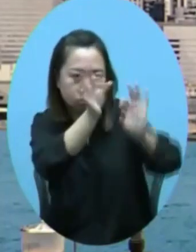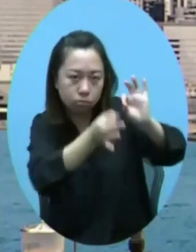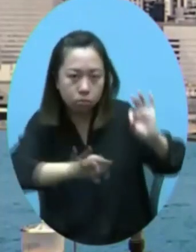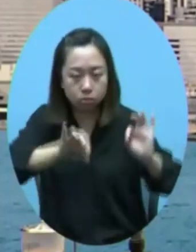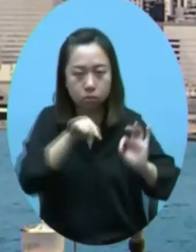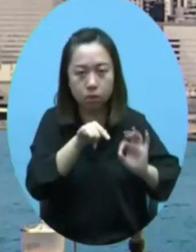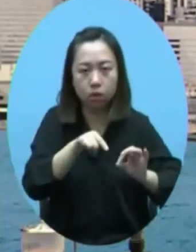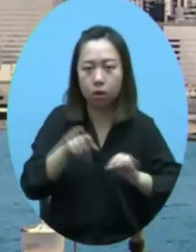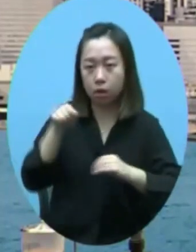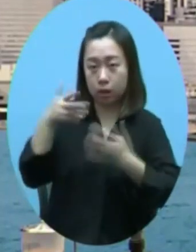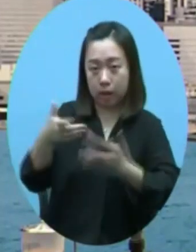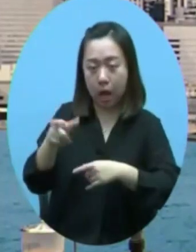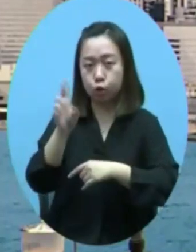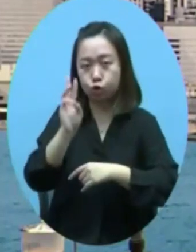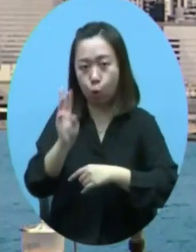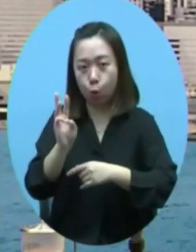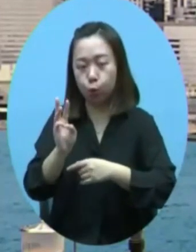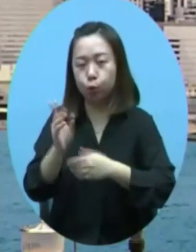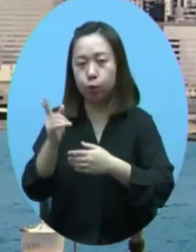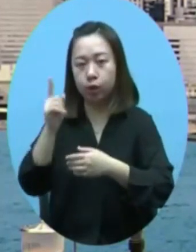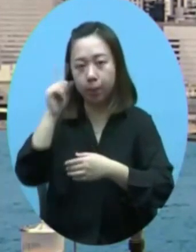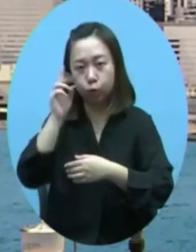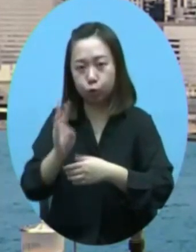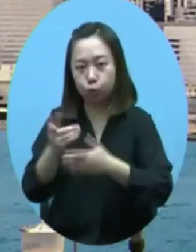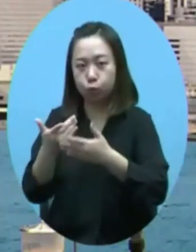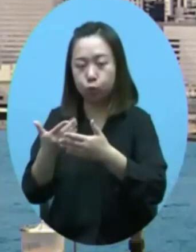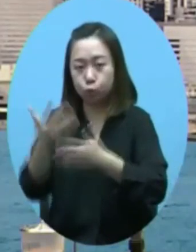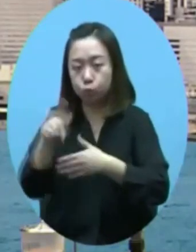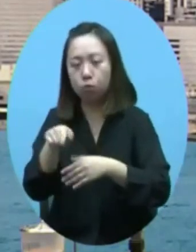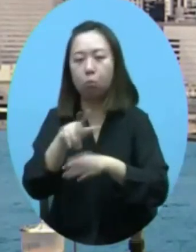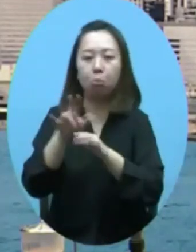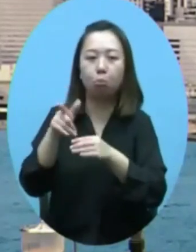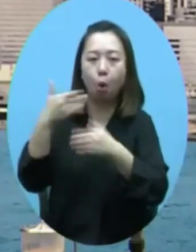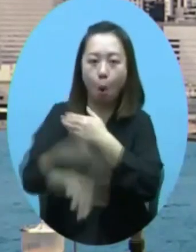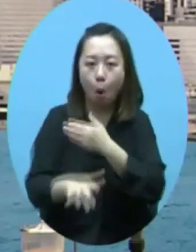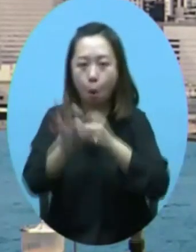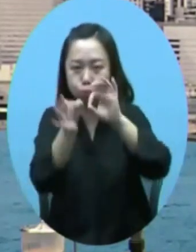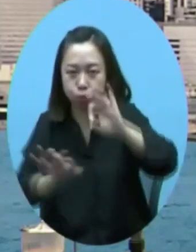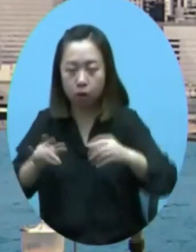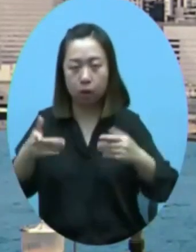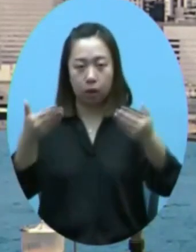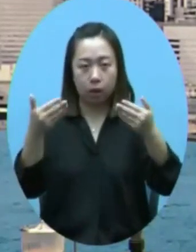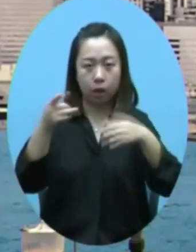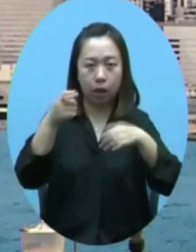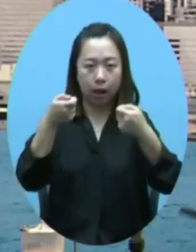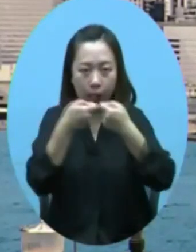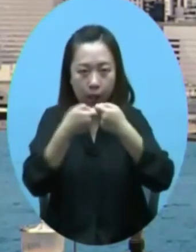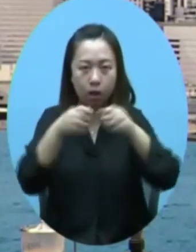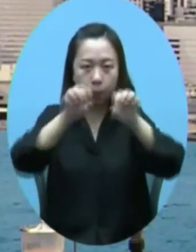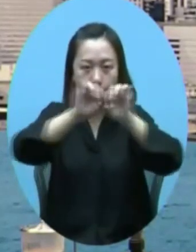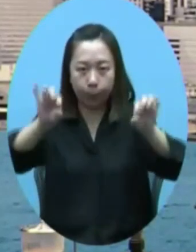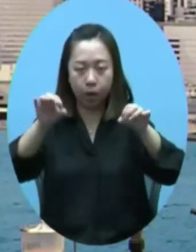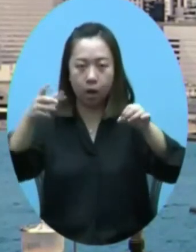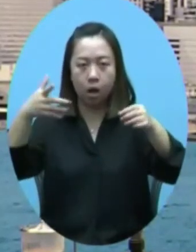pipe in the bathrooms, but for this latest block, the pipes are